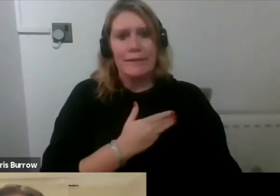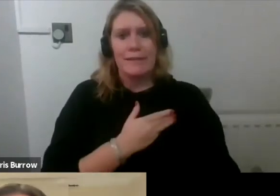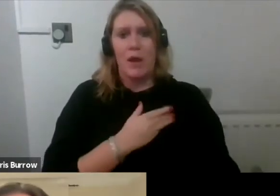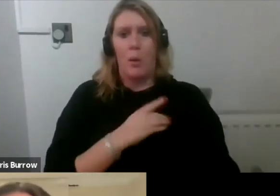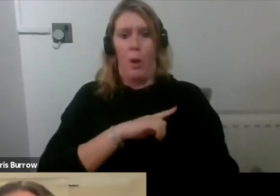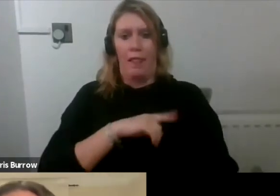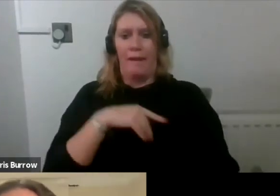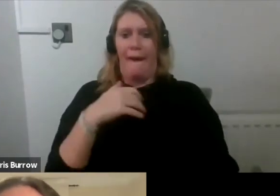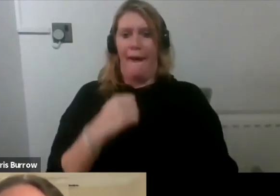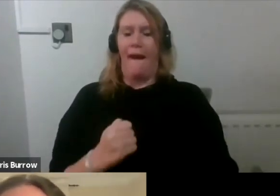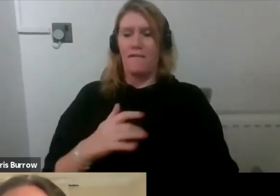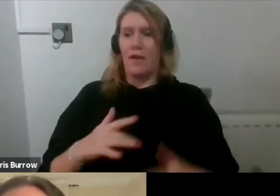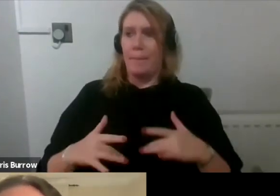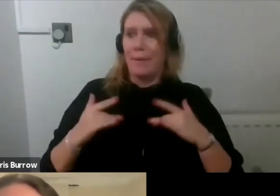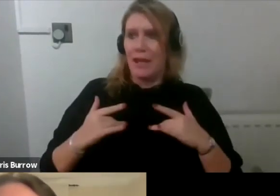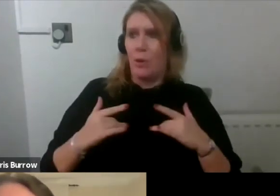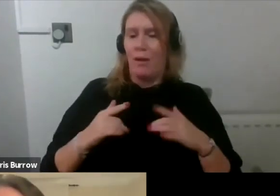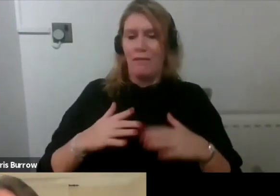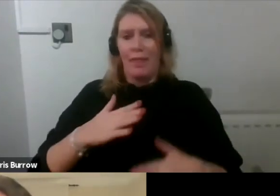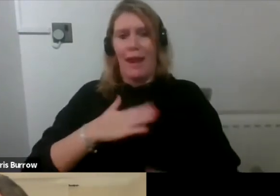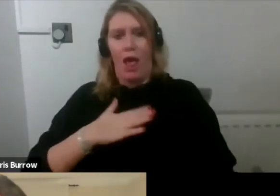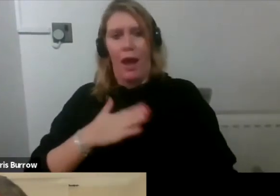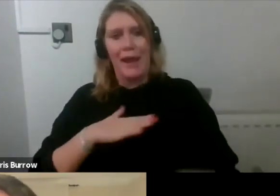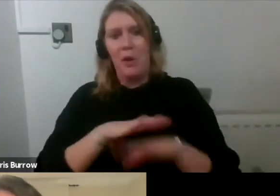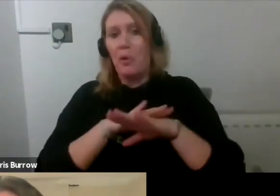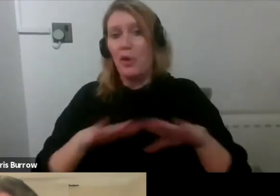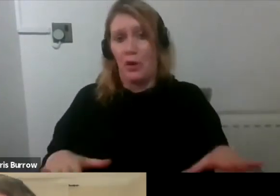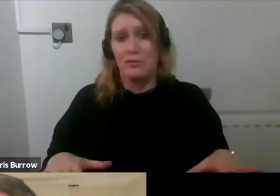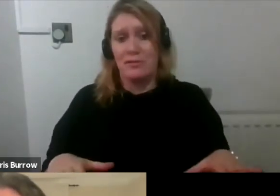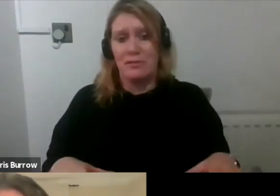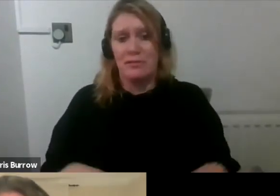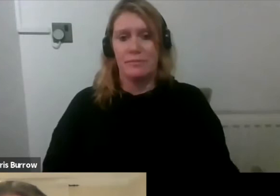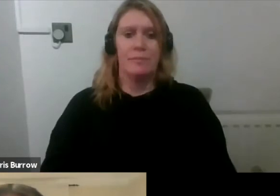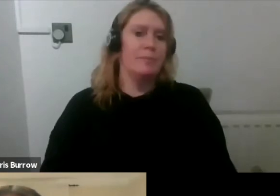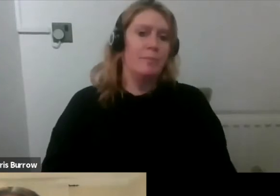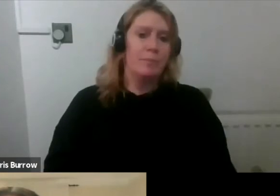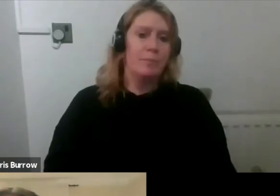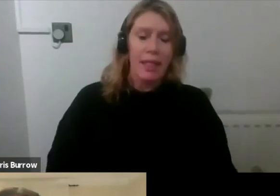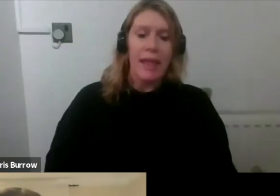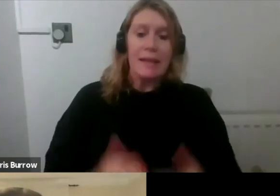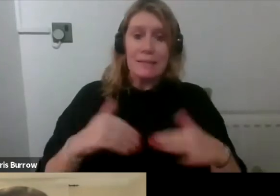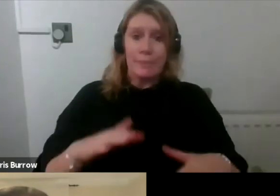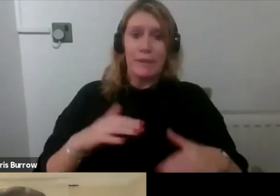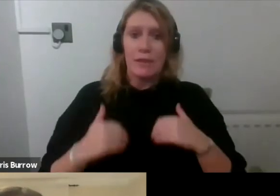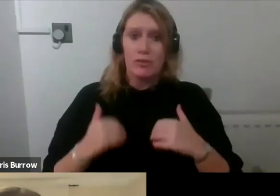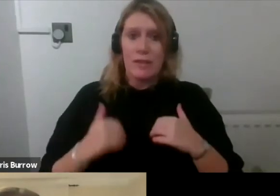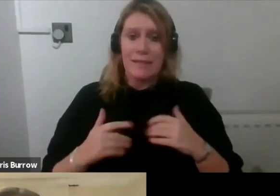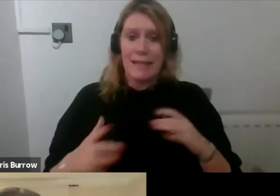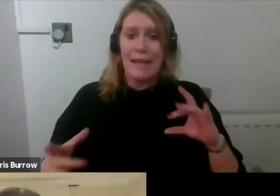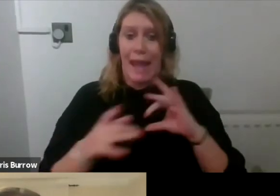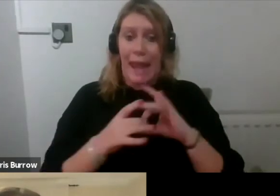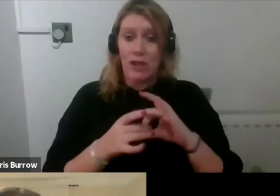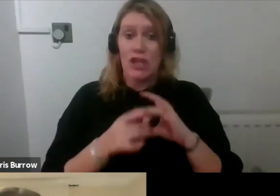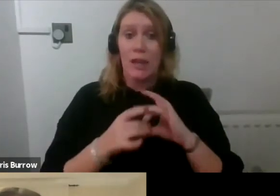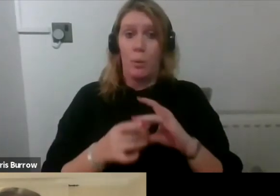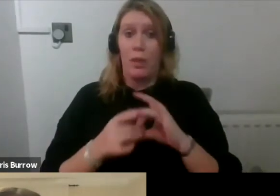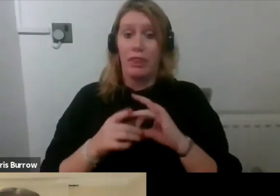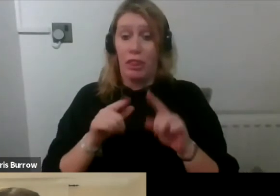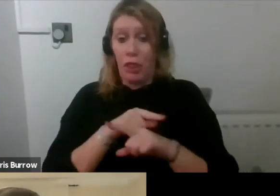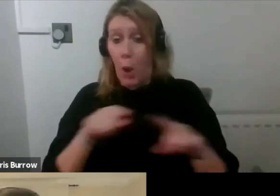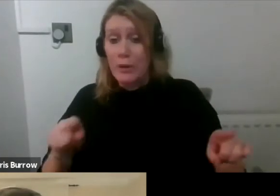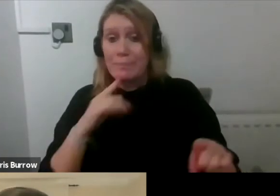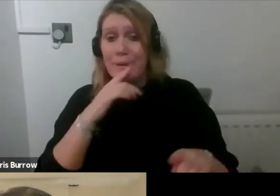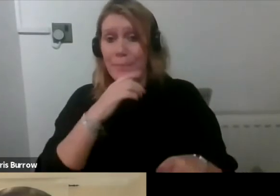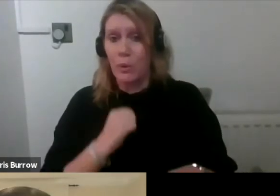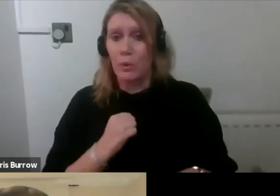it, whether they like it or not. So that's been interesting as well, engaging with those people. I think one of the things that